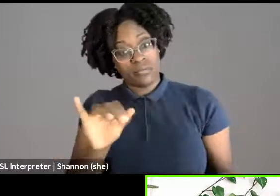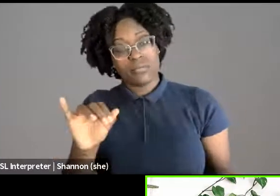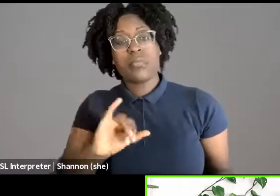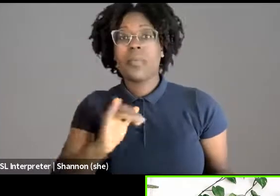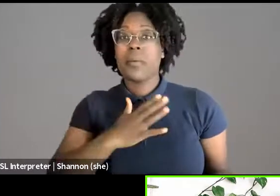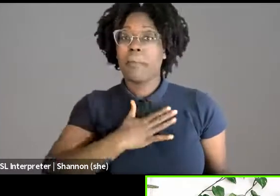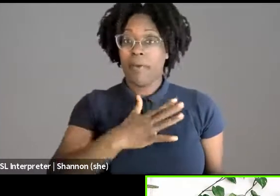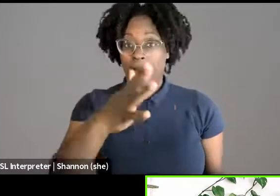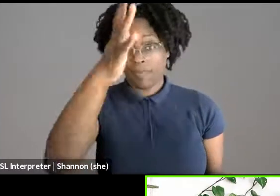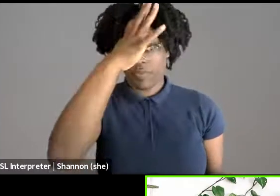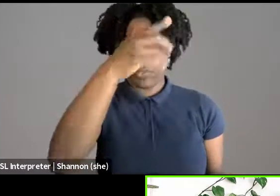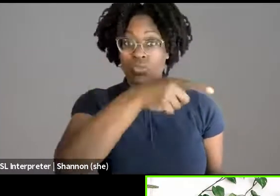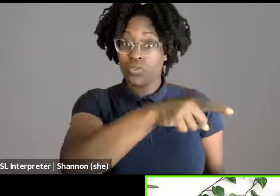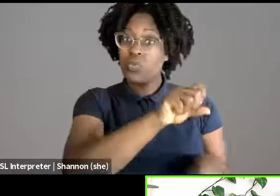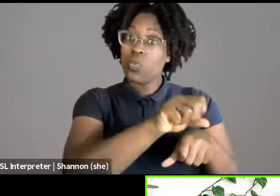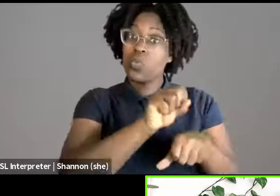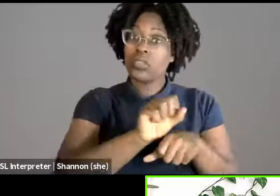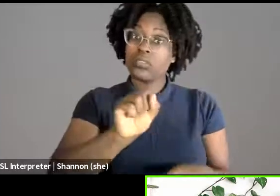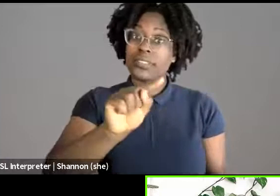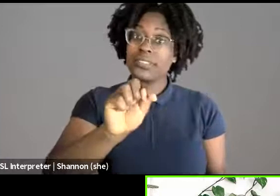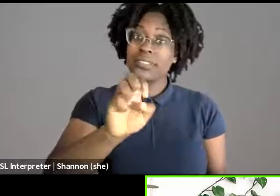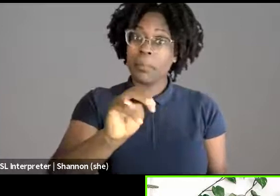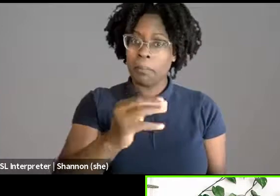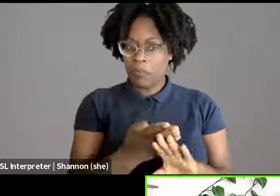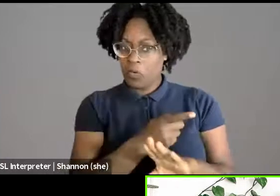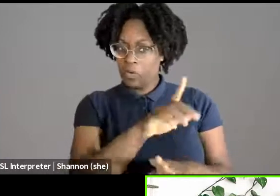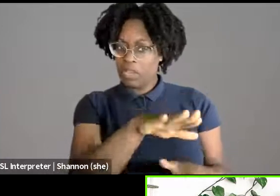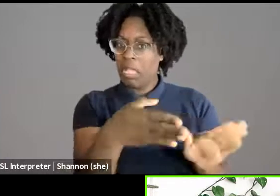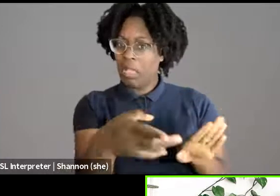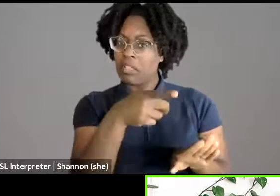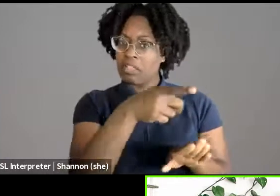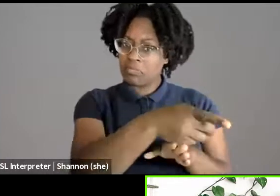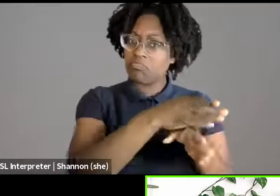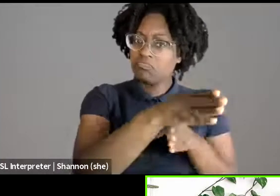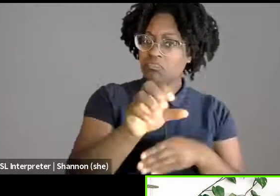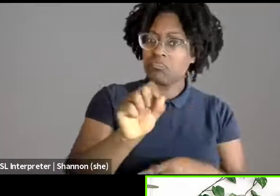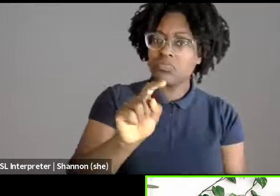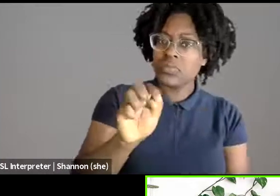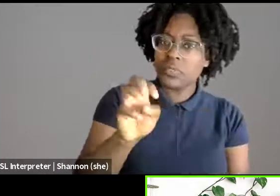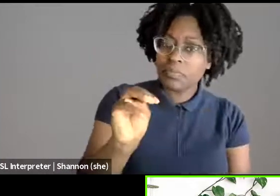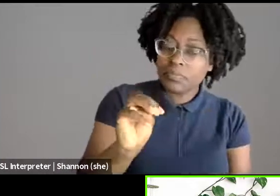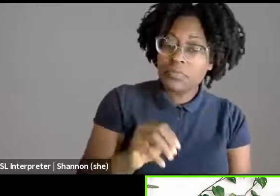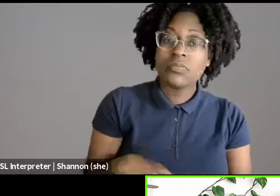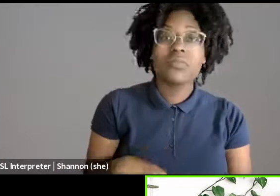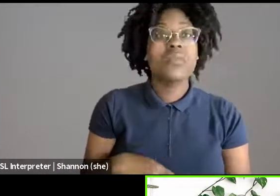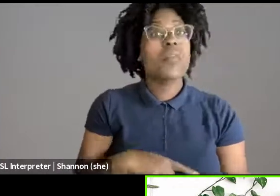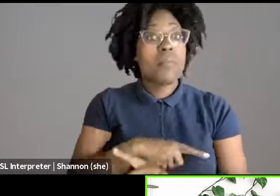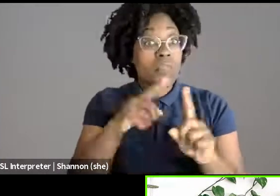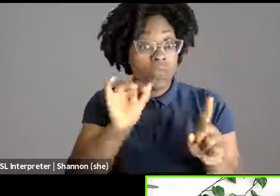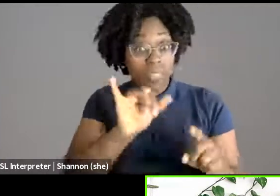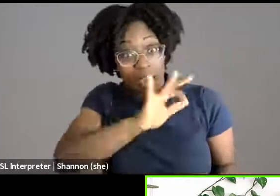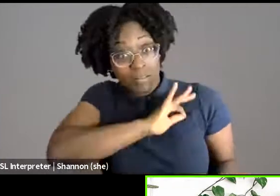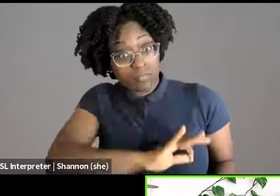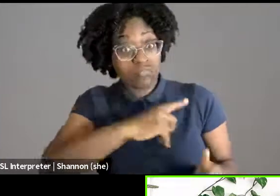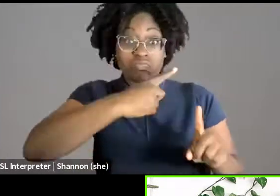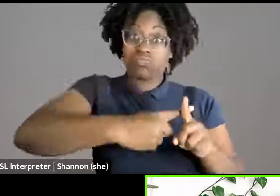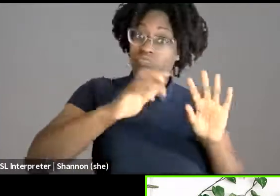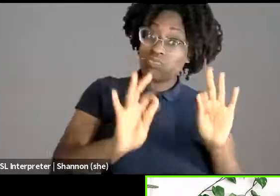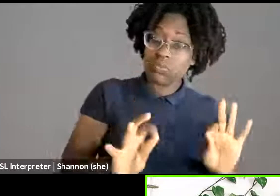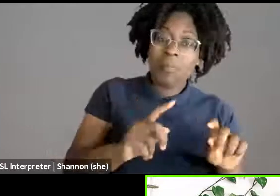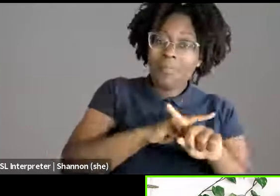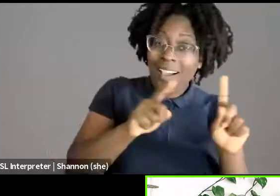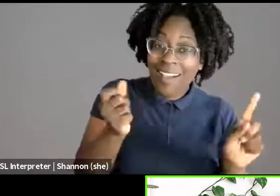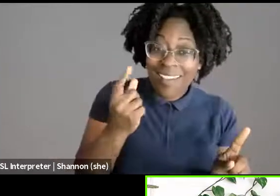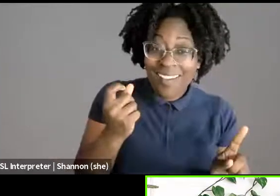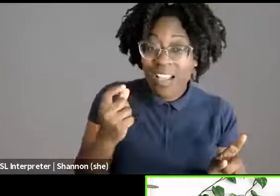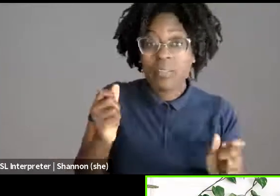unlike many of my white, Asian, and overwhelmingly male peers, I hadn't had access to a computer at home growing